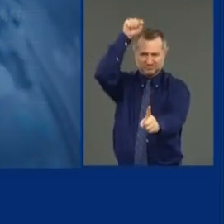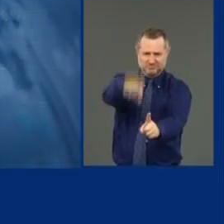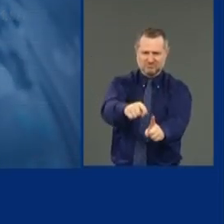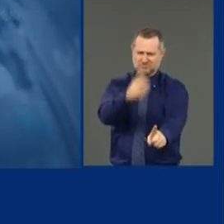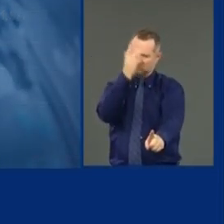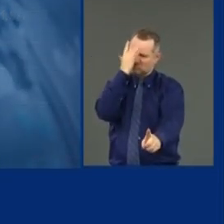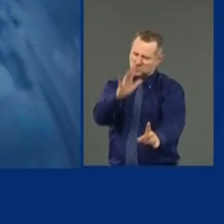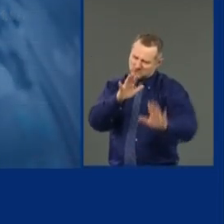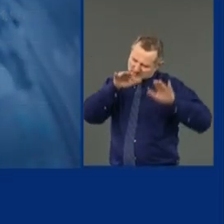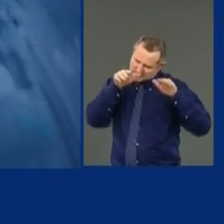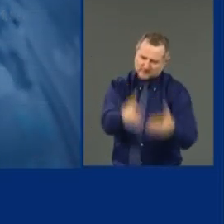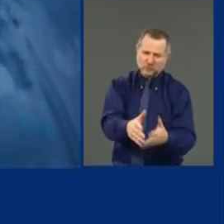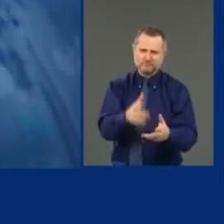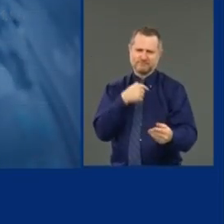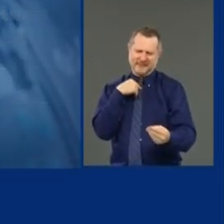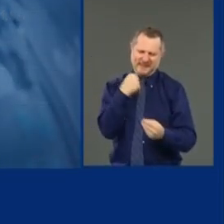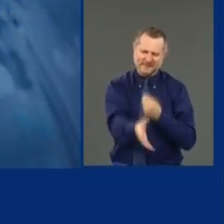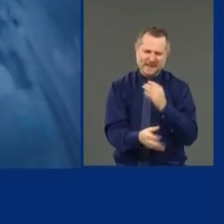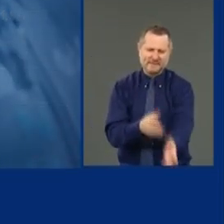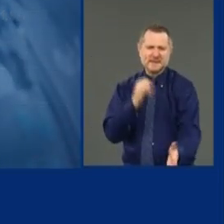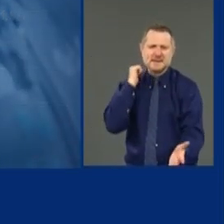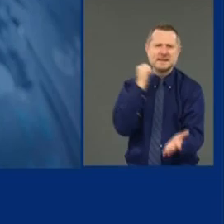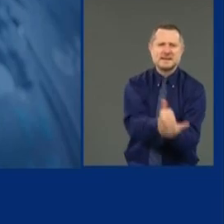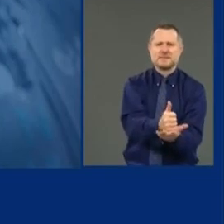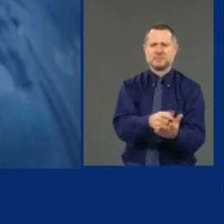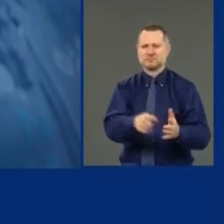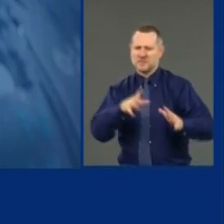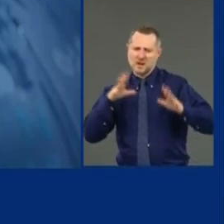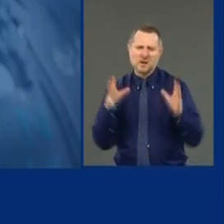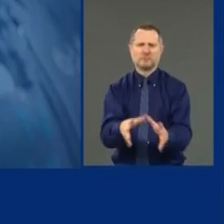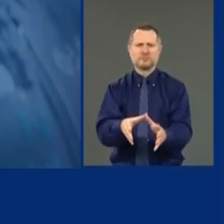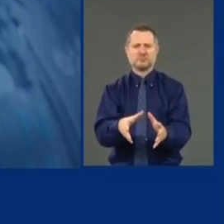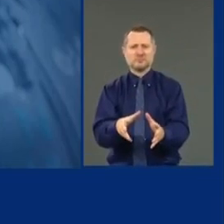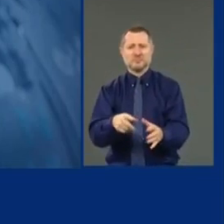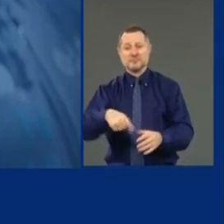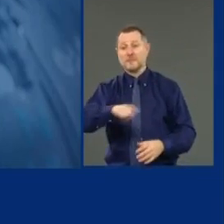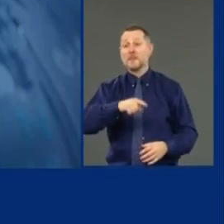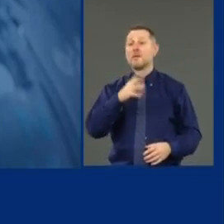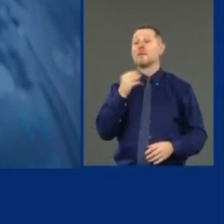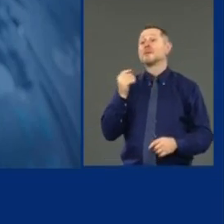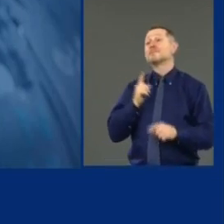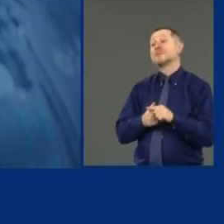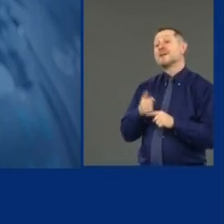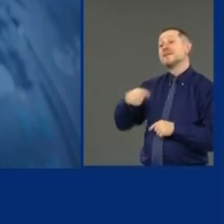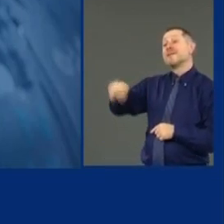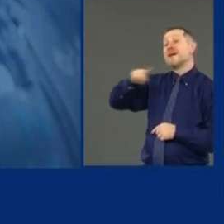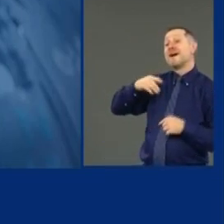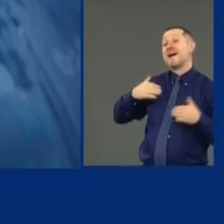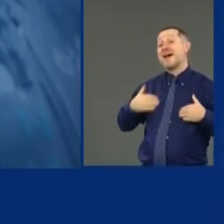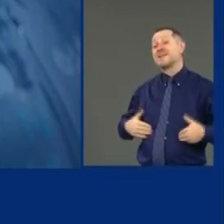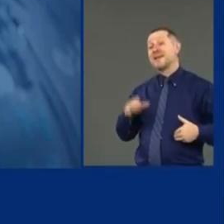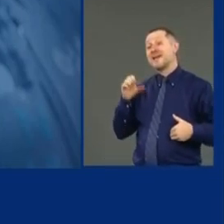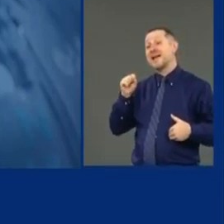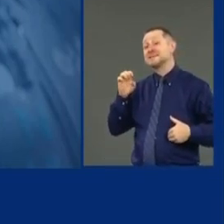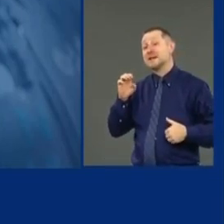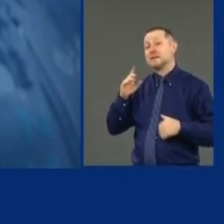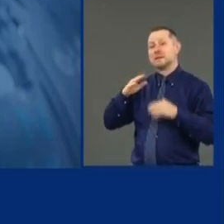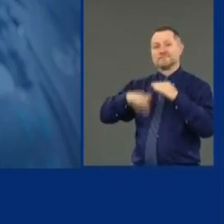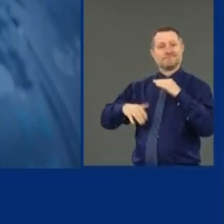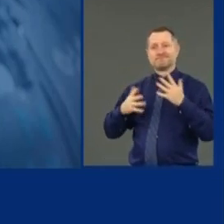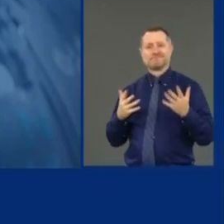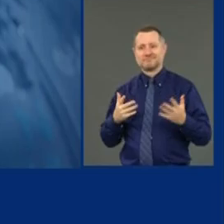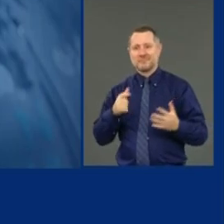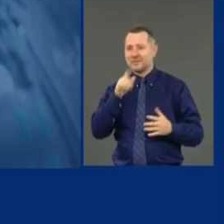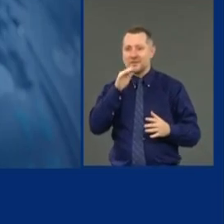get them help faster, and address the healthcare inequality that is underlying all of